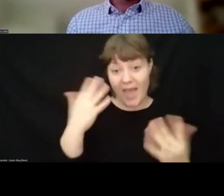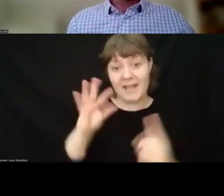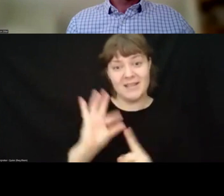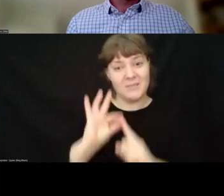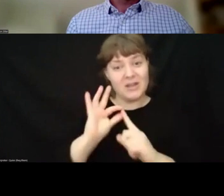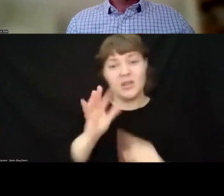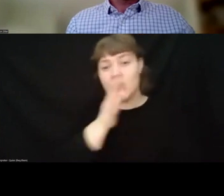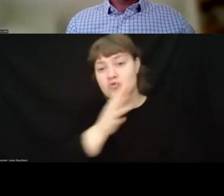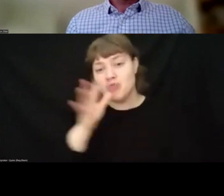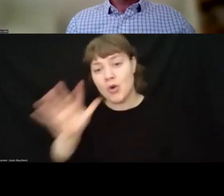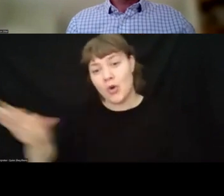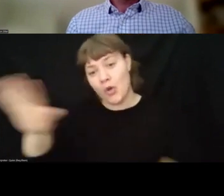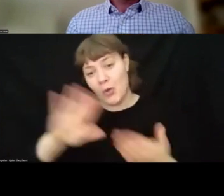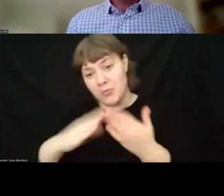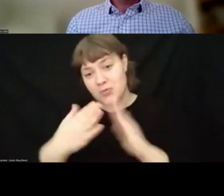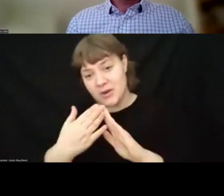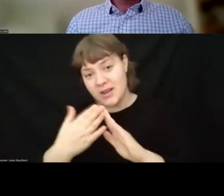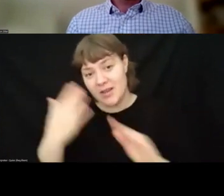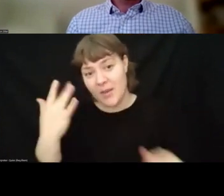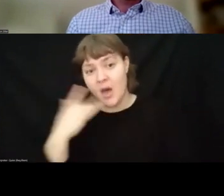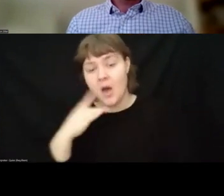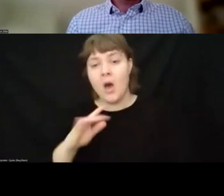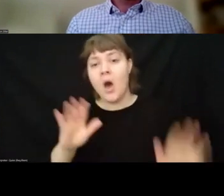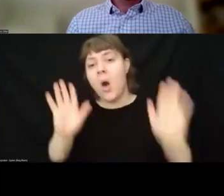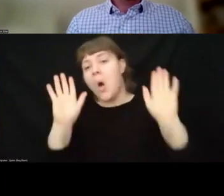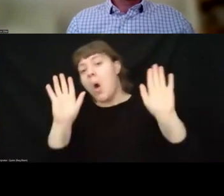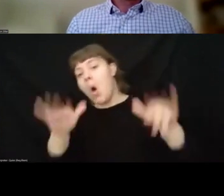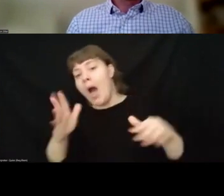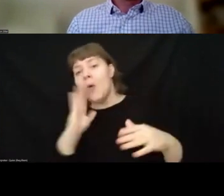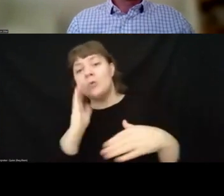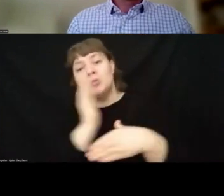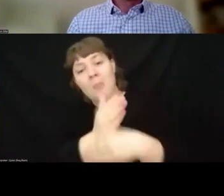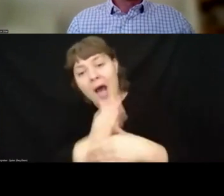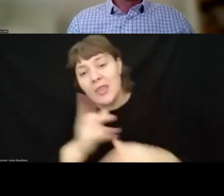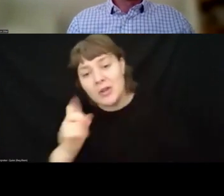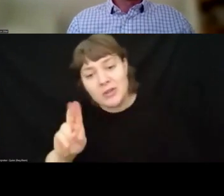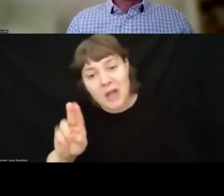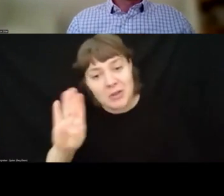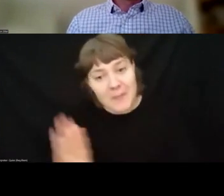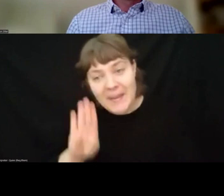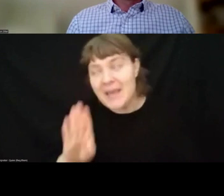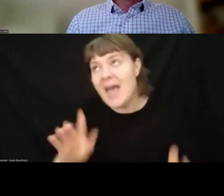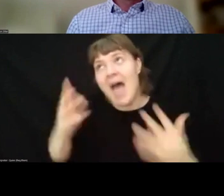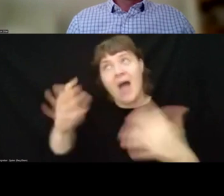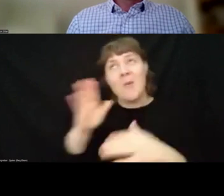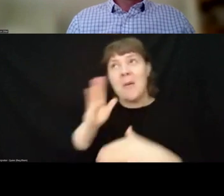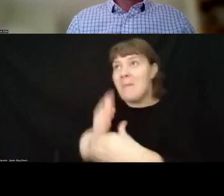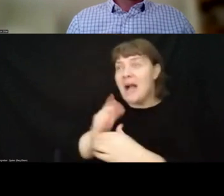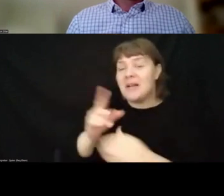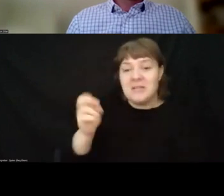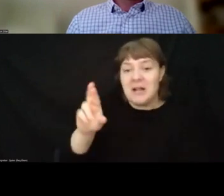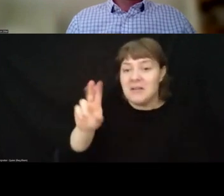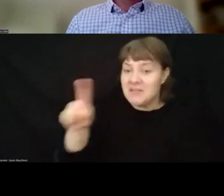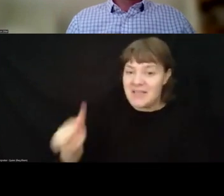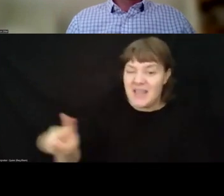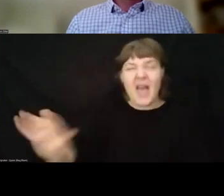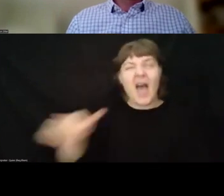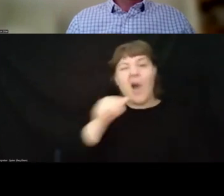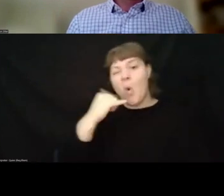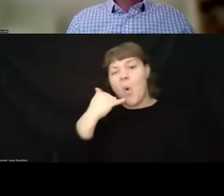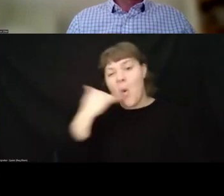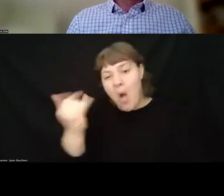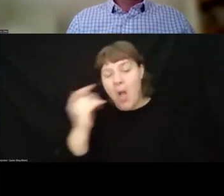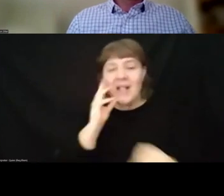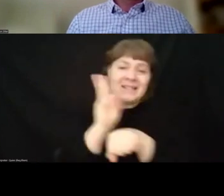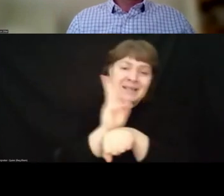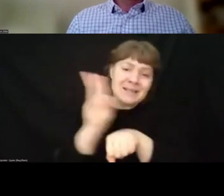rural community practices. I don't want to bother Dr. Burkhoff. I don't want to bother Dr. Zittel. I'm not going to call. It's 6